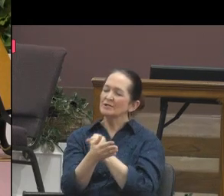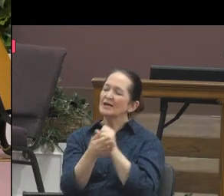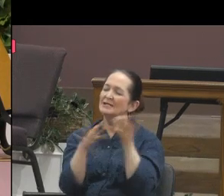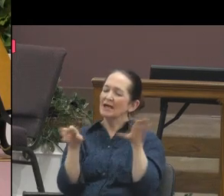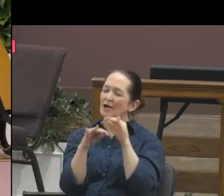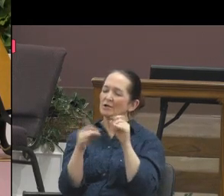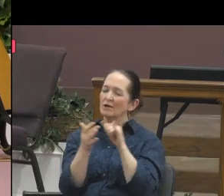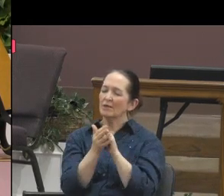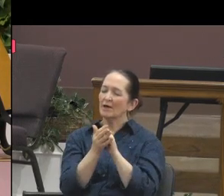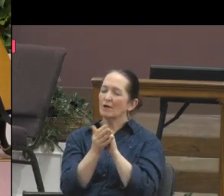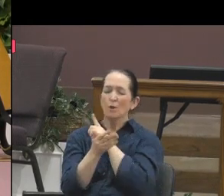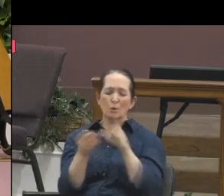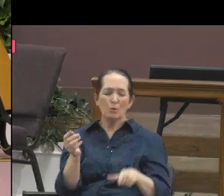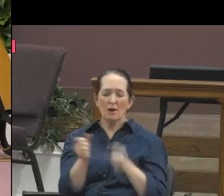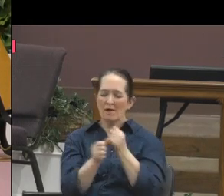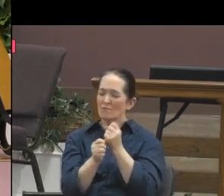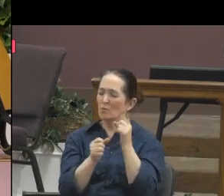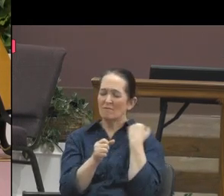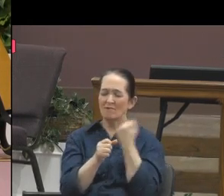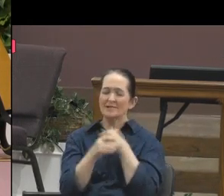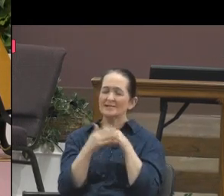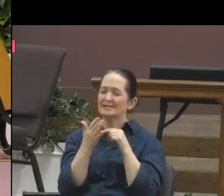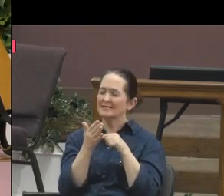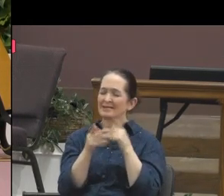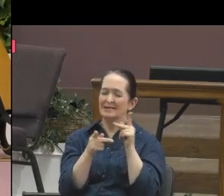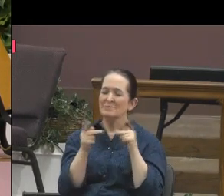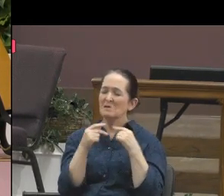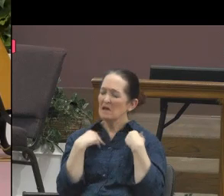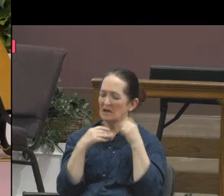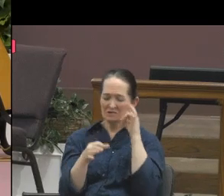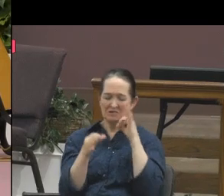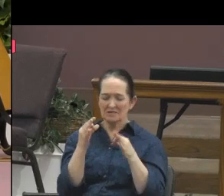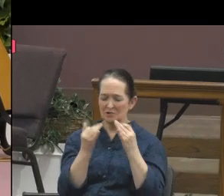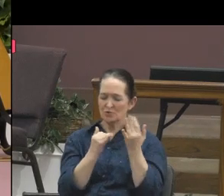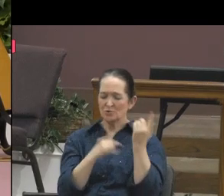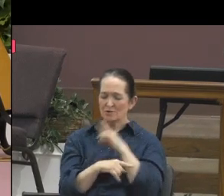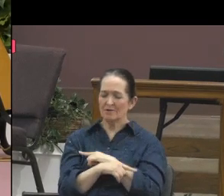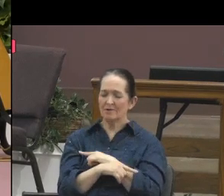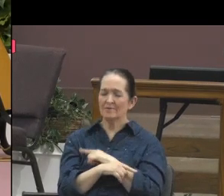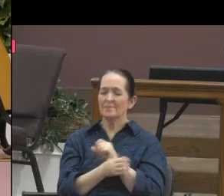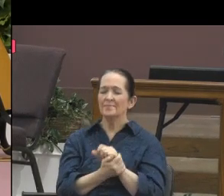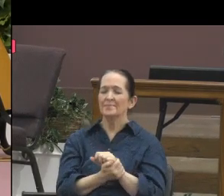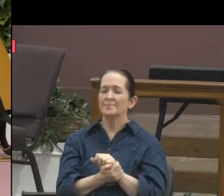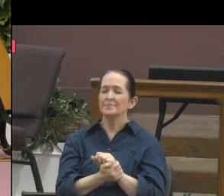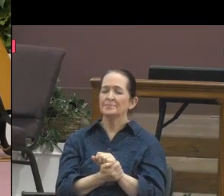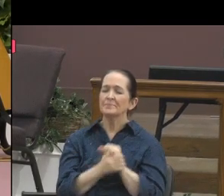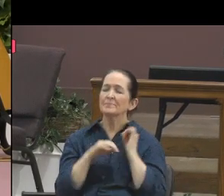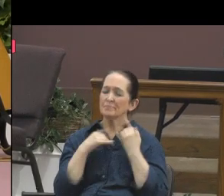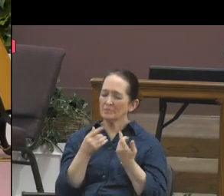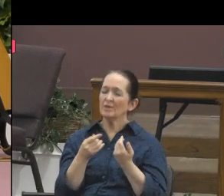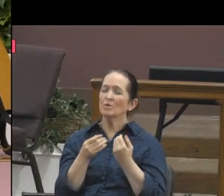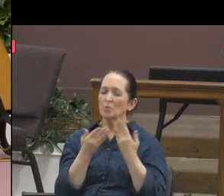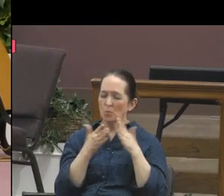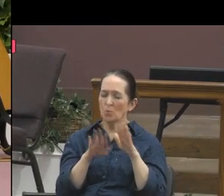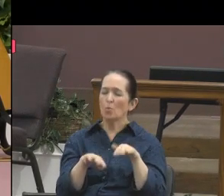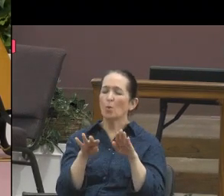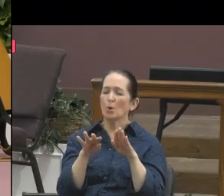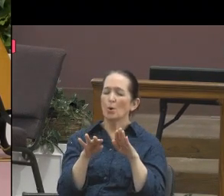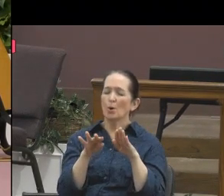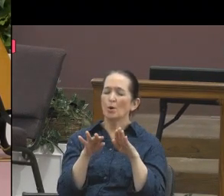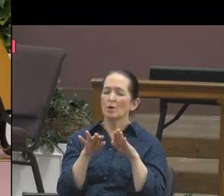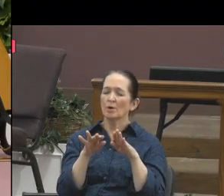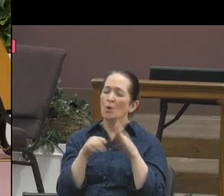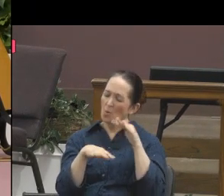But Lord, every single one of us in this place face decisions today of how we will walk, whether we will